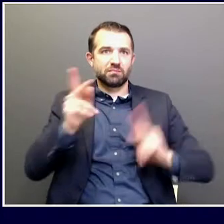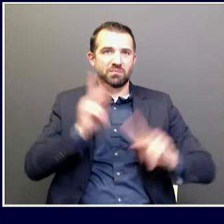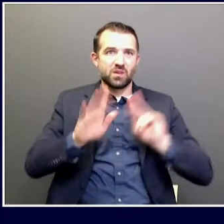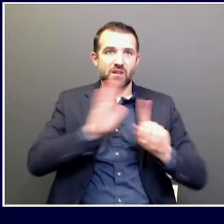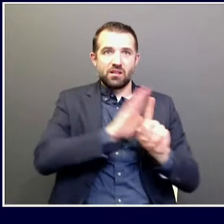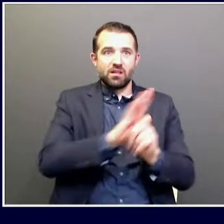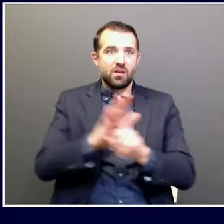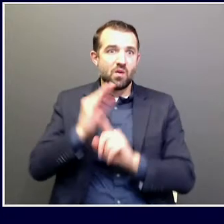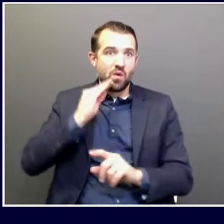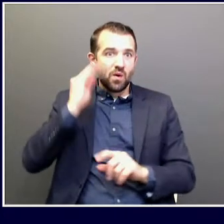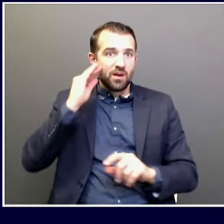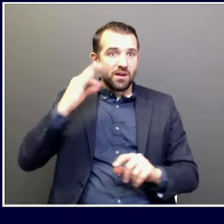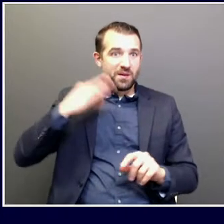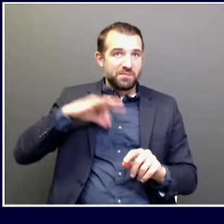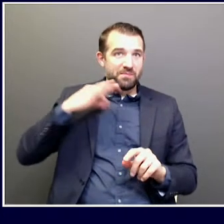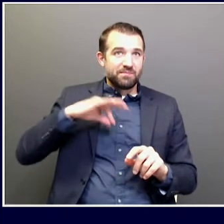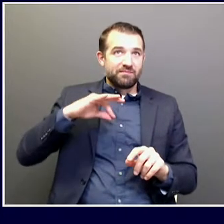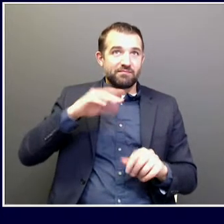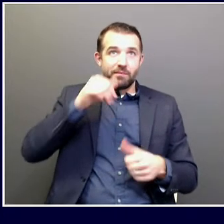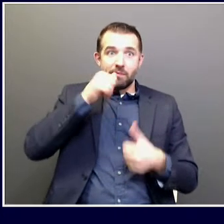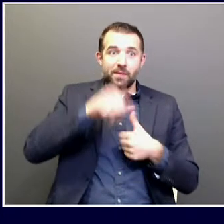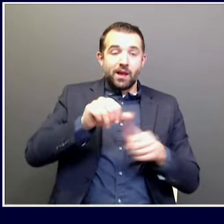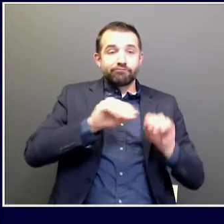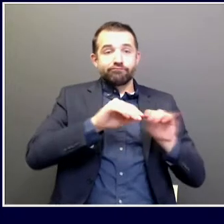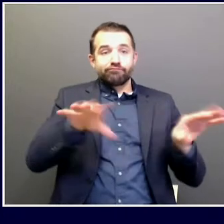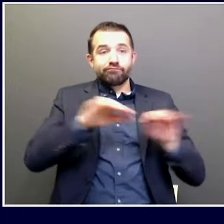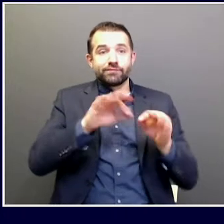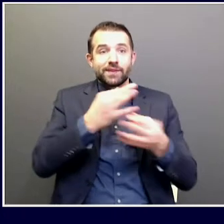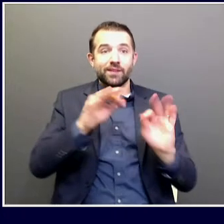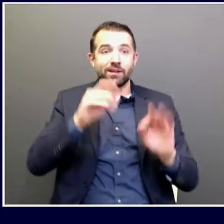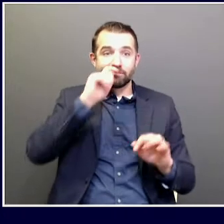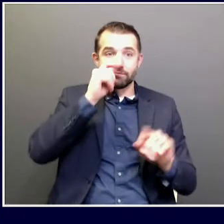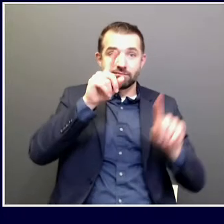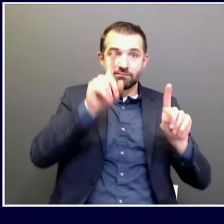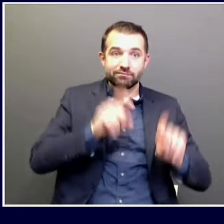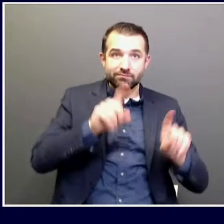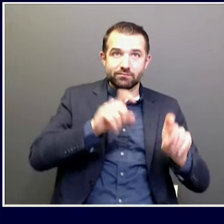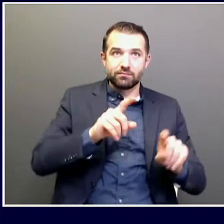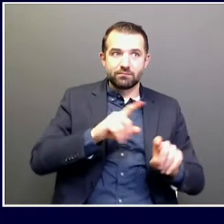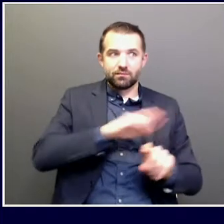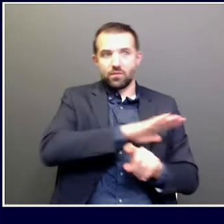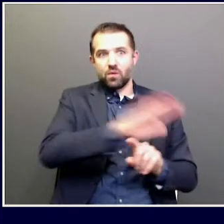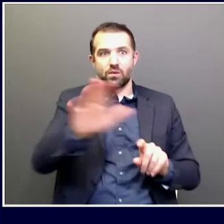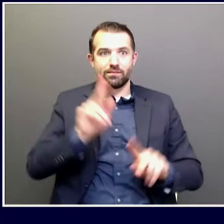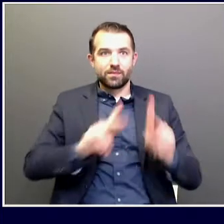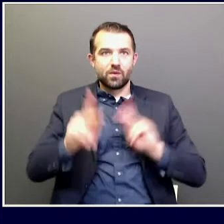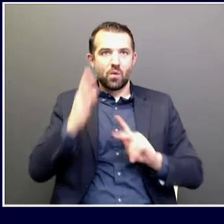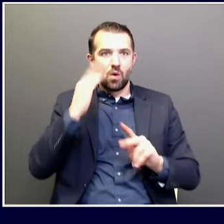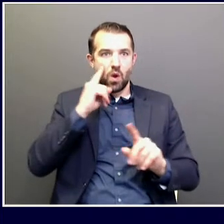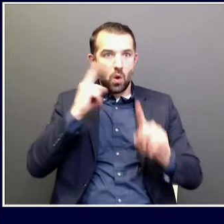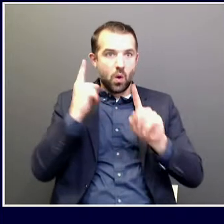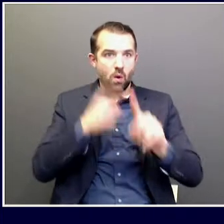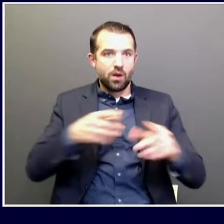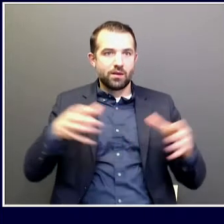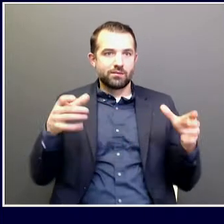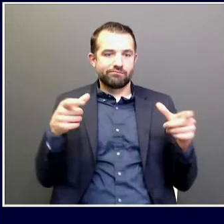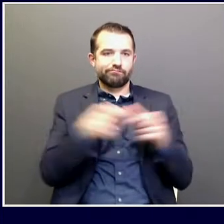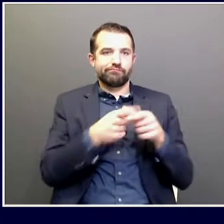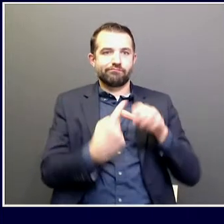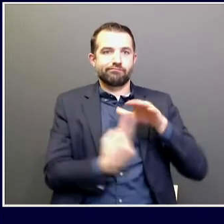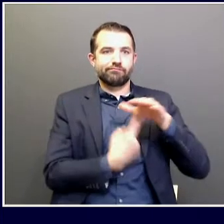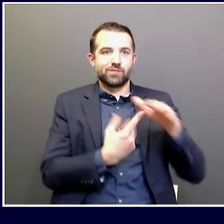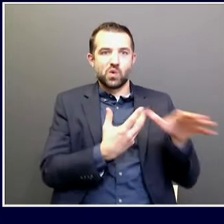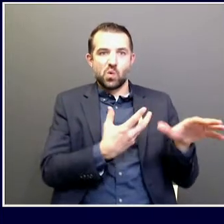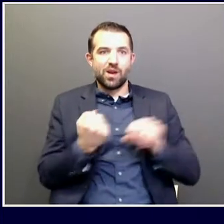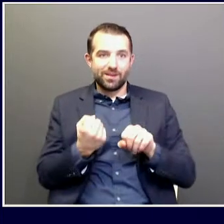testing as a way of allowing people to isolate early to slow the spread of the virus? I'm not sure what